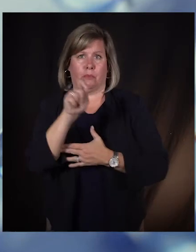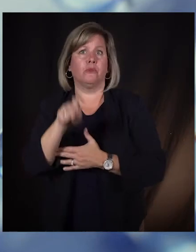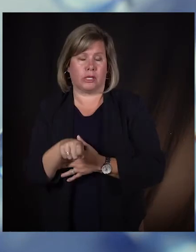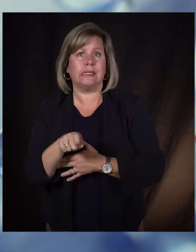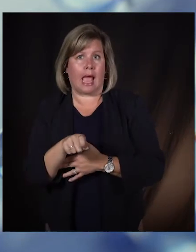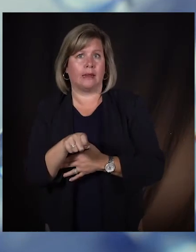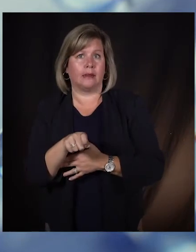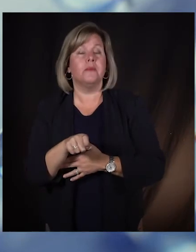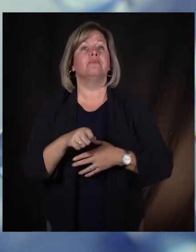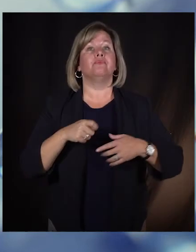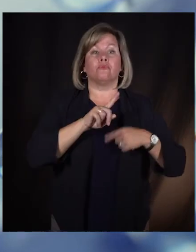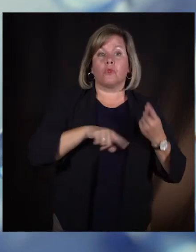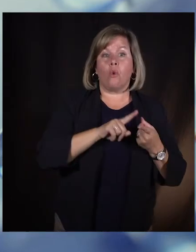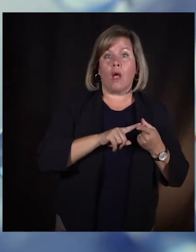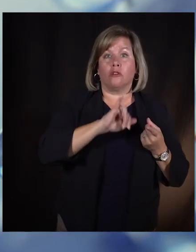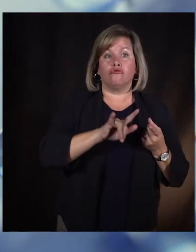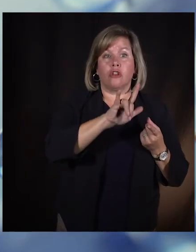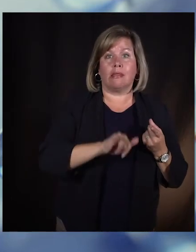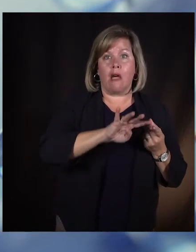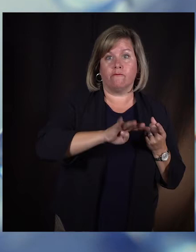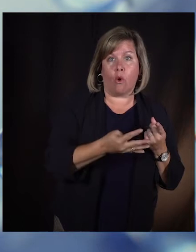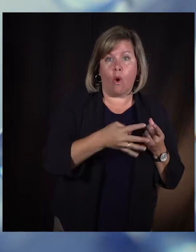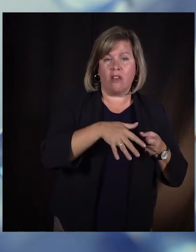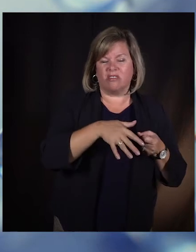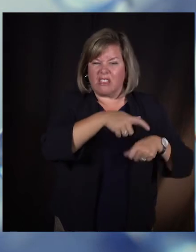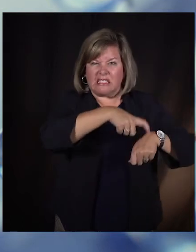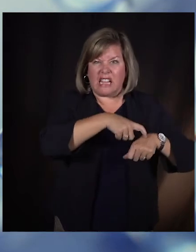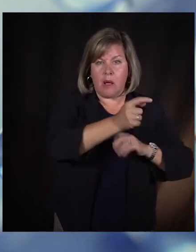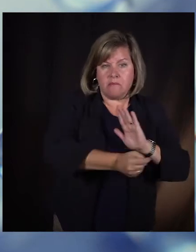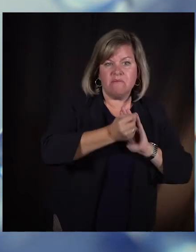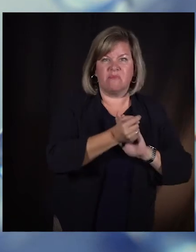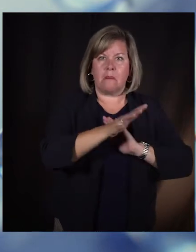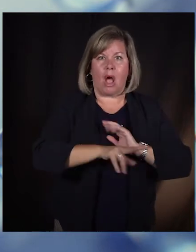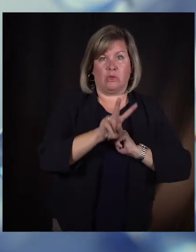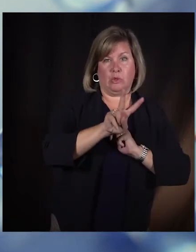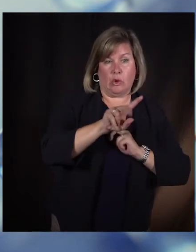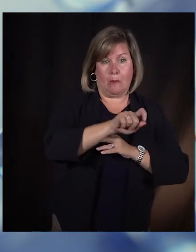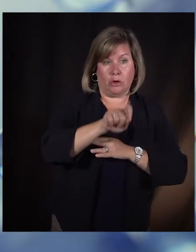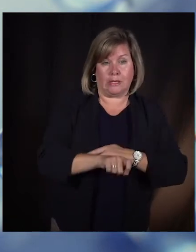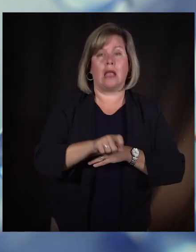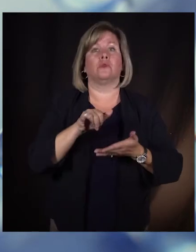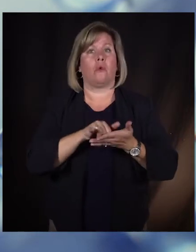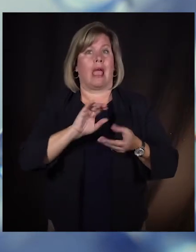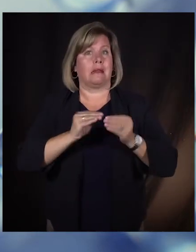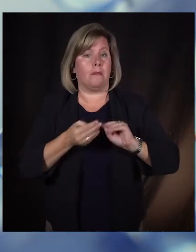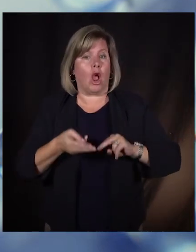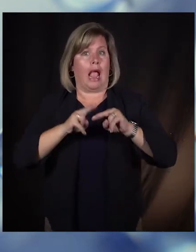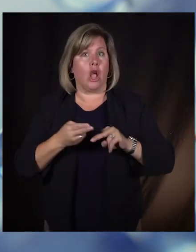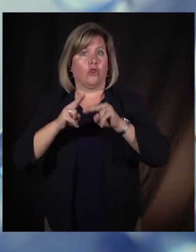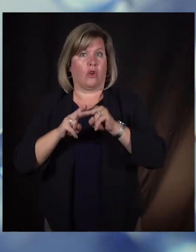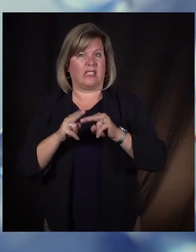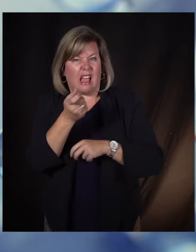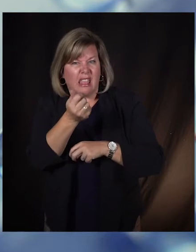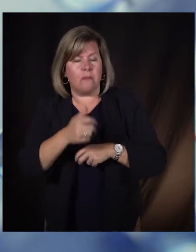4th of July, when our numbers were the lowest, we were down below 2%. So we do continue to see numbers increase a little bit. That's concerning, but